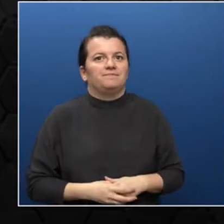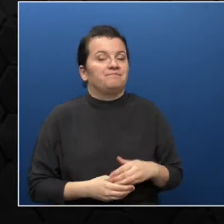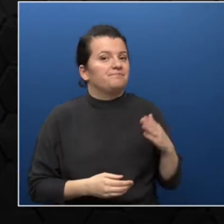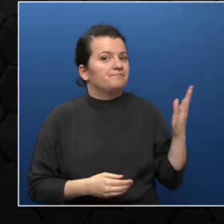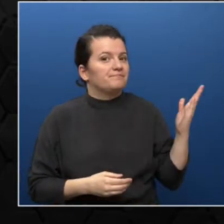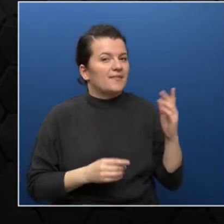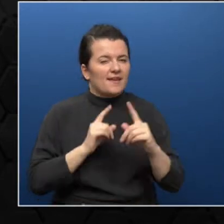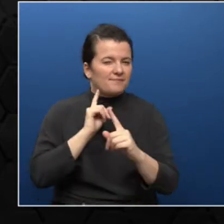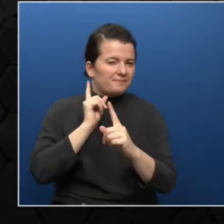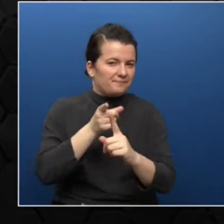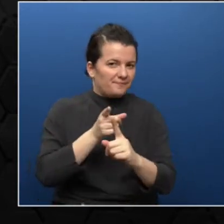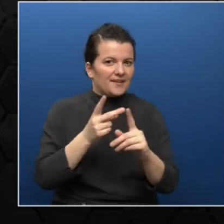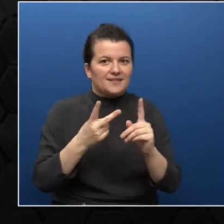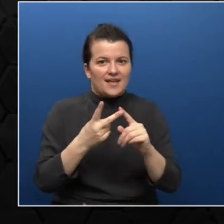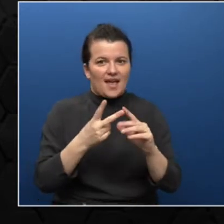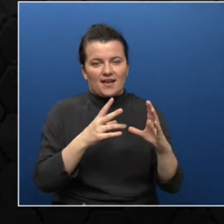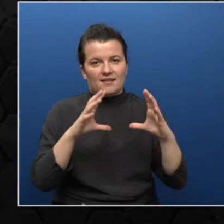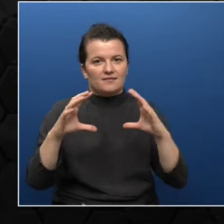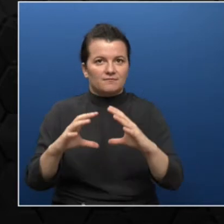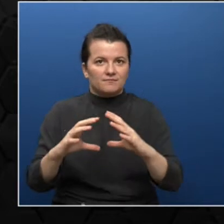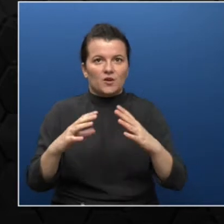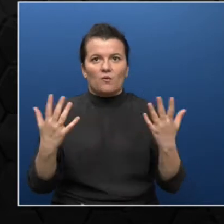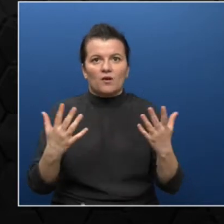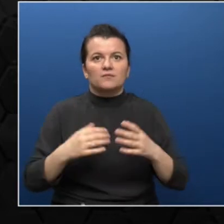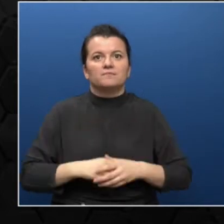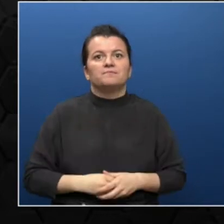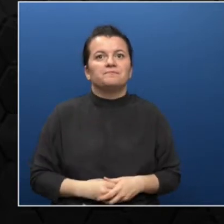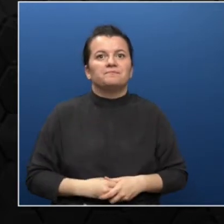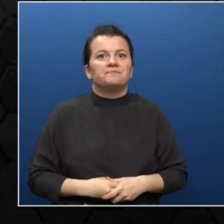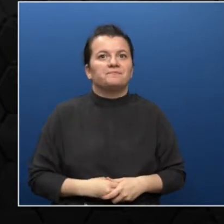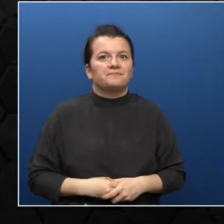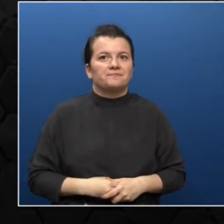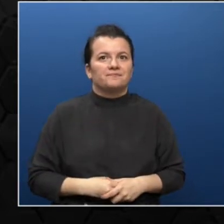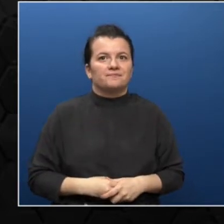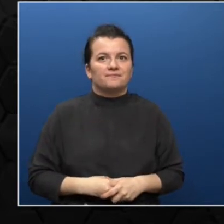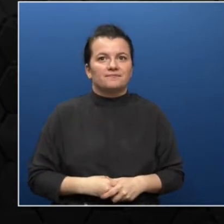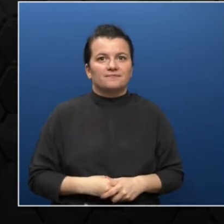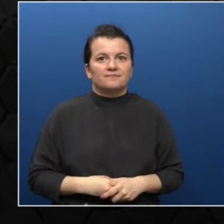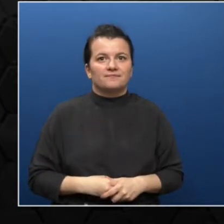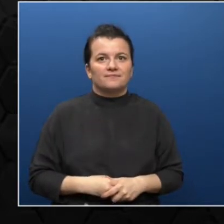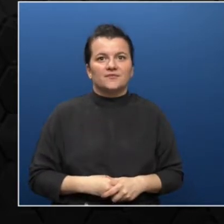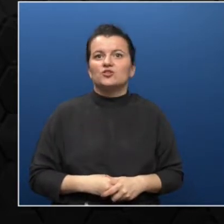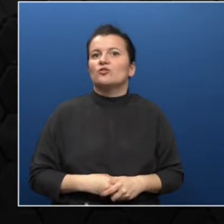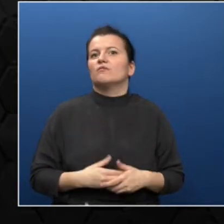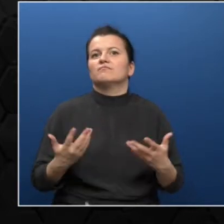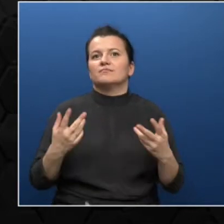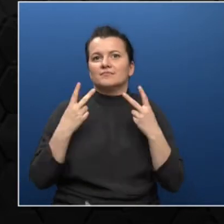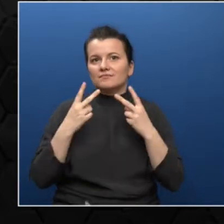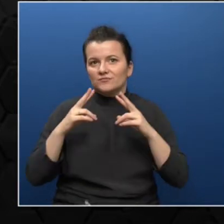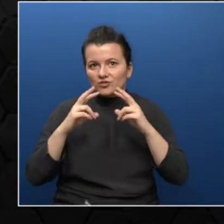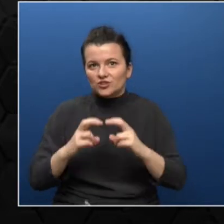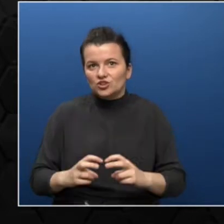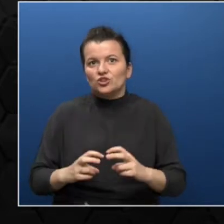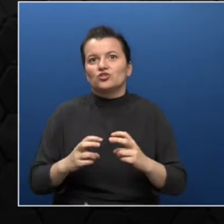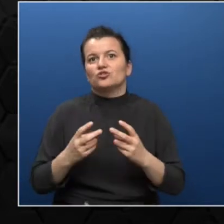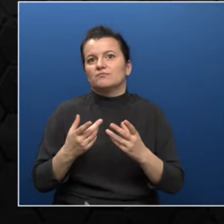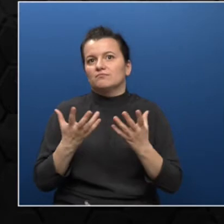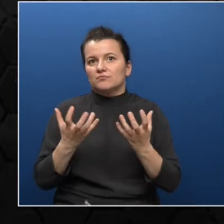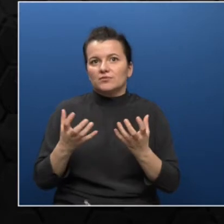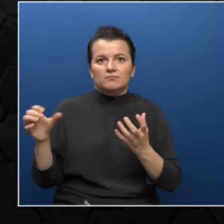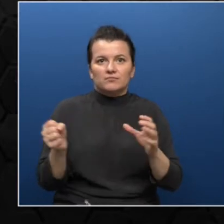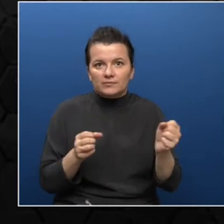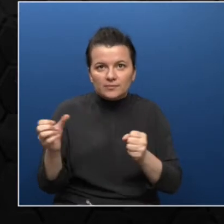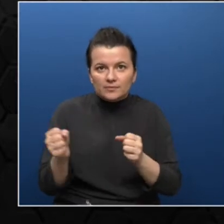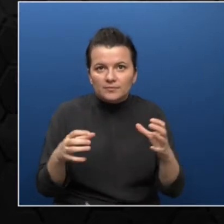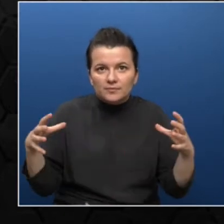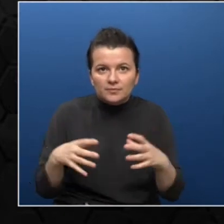lead in data science and artificial intelligence center, and excel in research and problem solving. So that's in